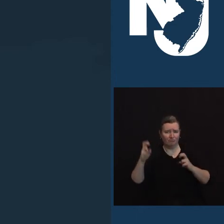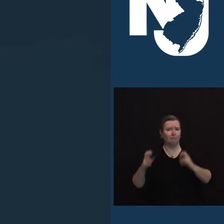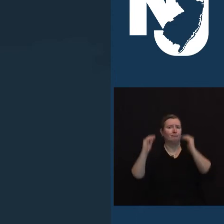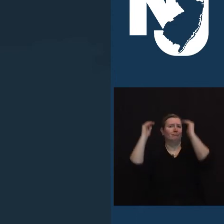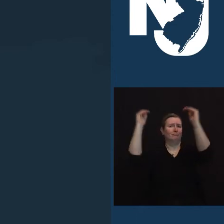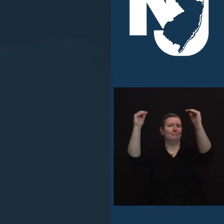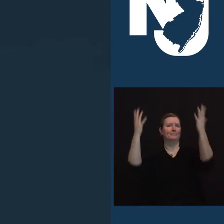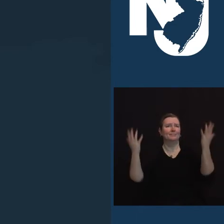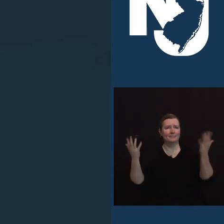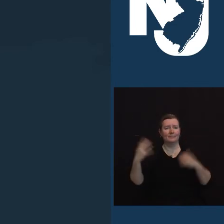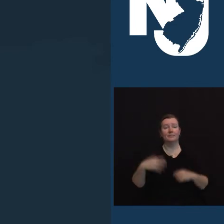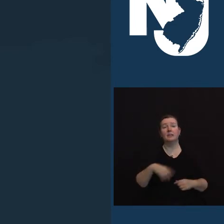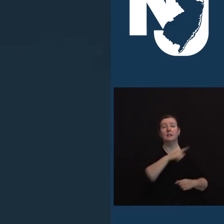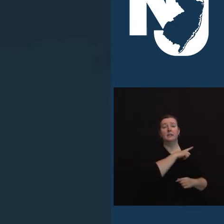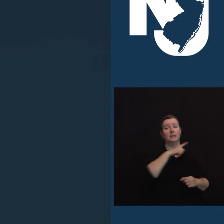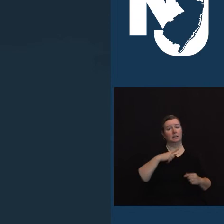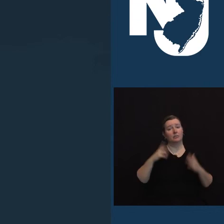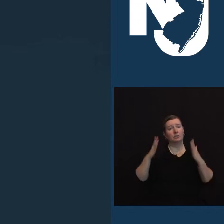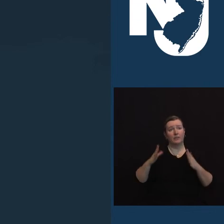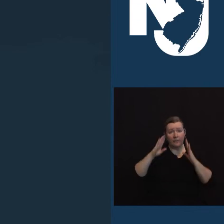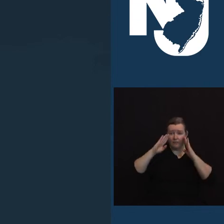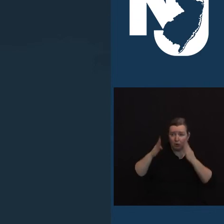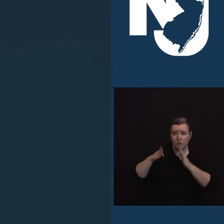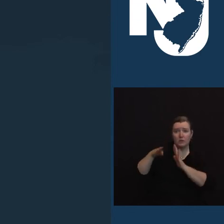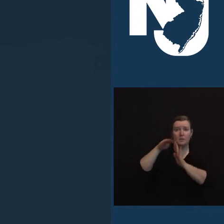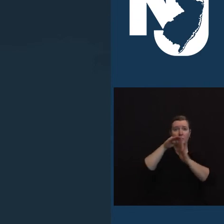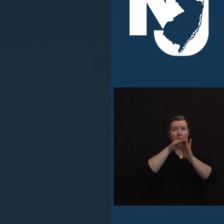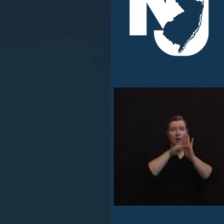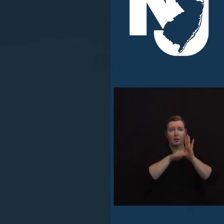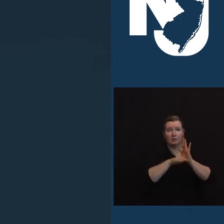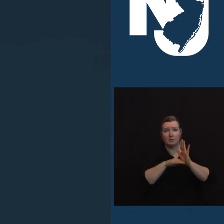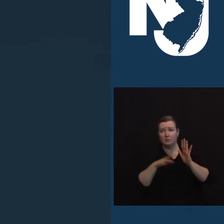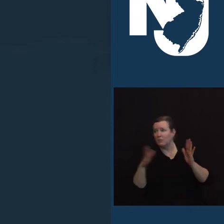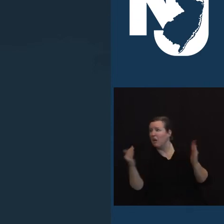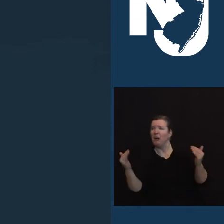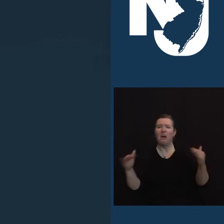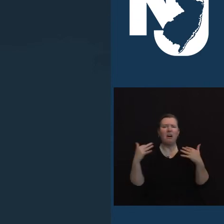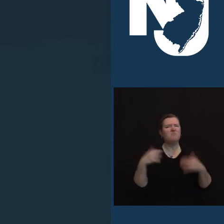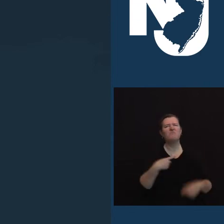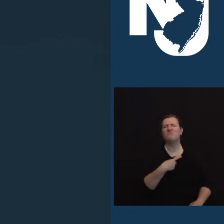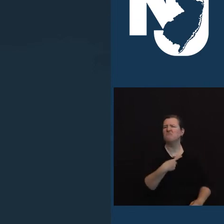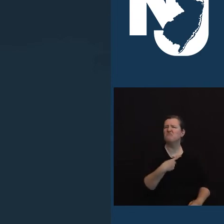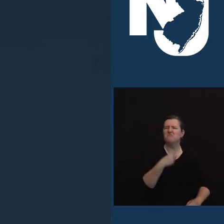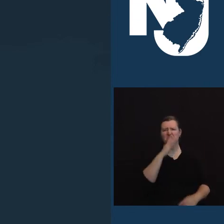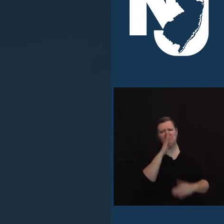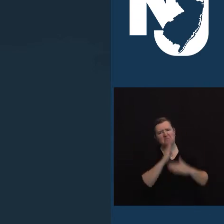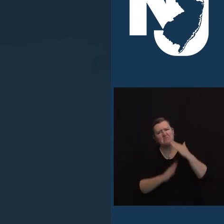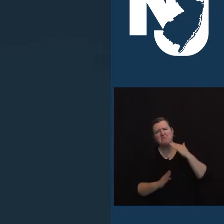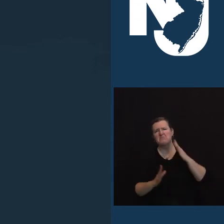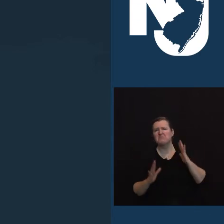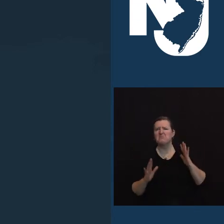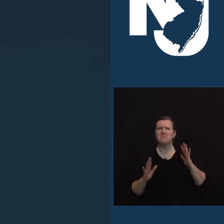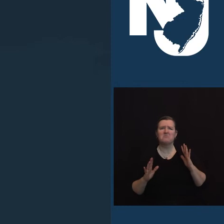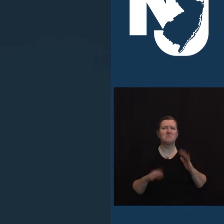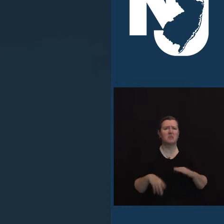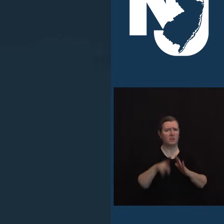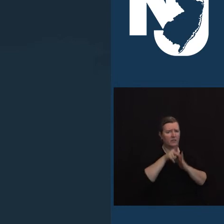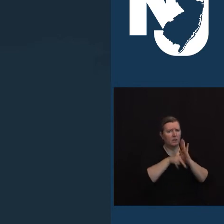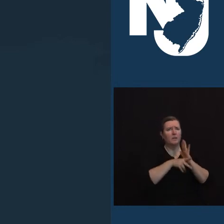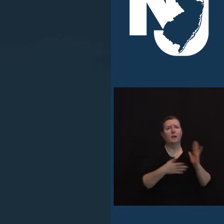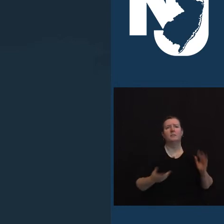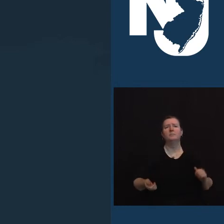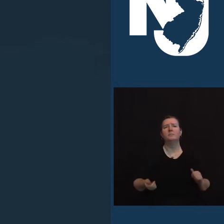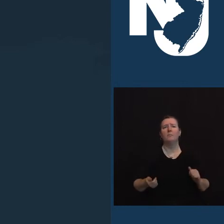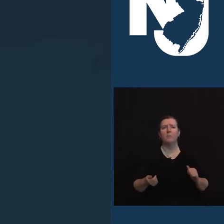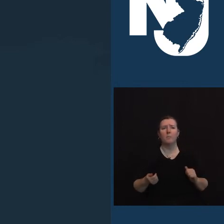on policy, not on garnering headlines. He asked the right questions. He made the right calls. He worked across the aisle to seek